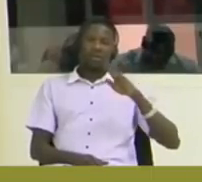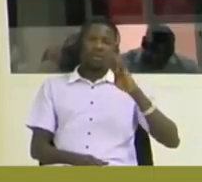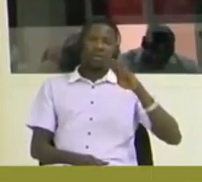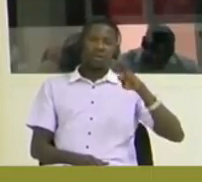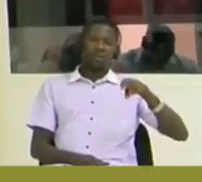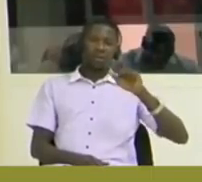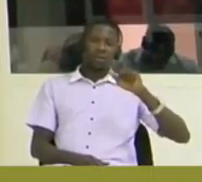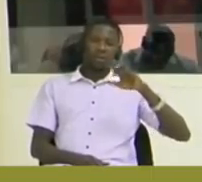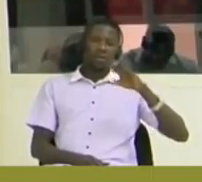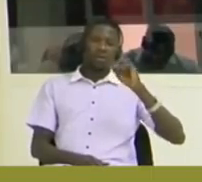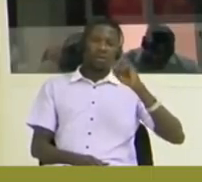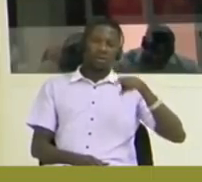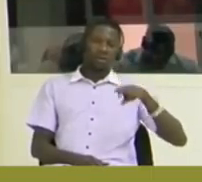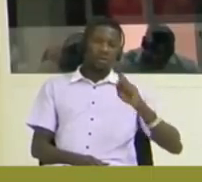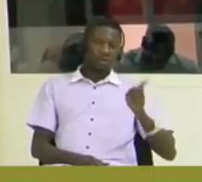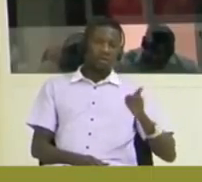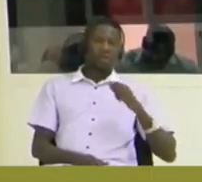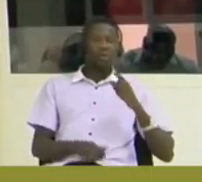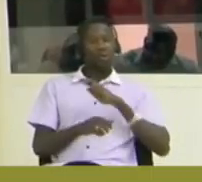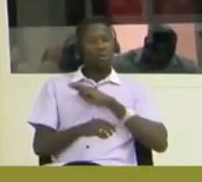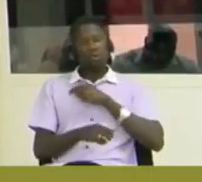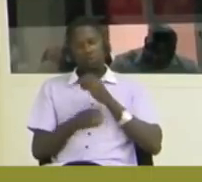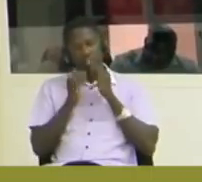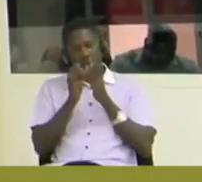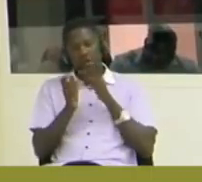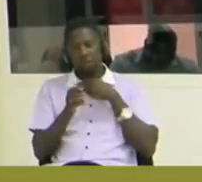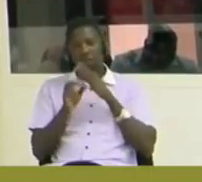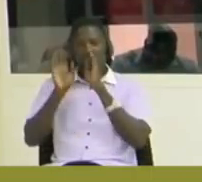he dropped you at Yankuba Ture's house.